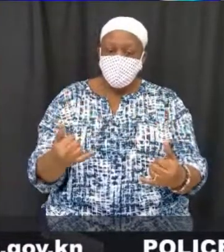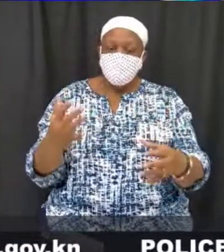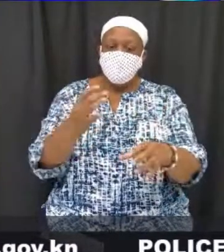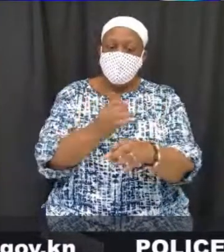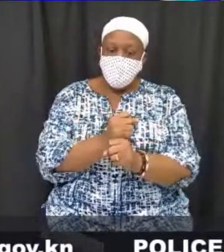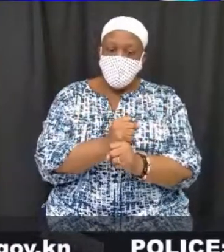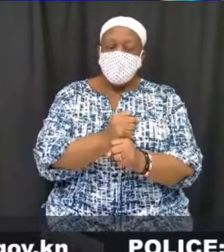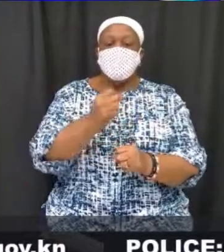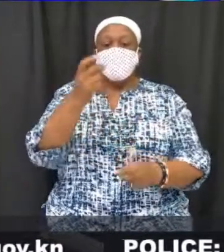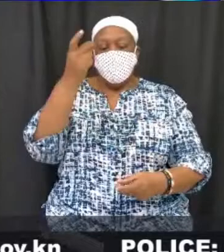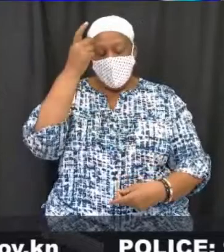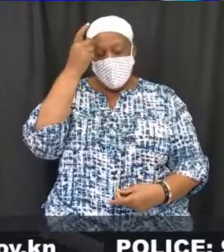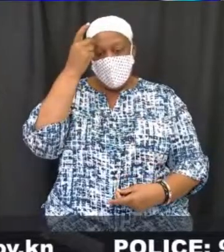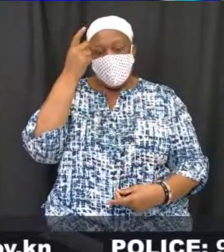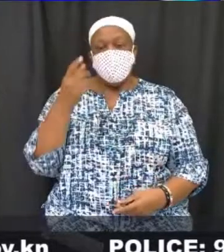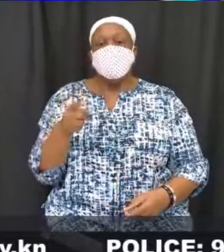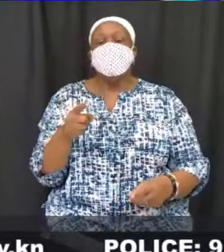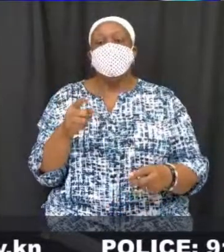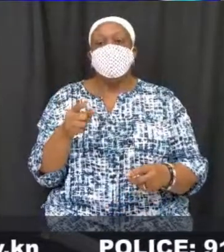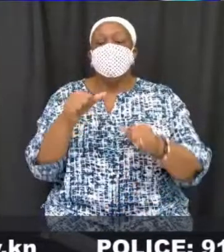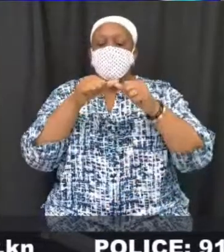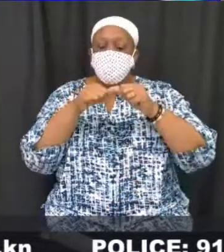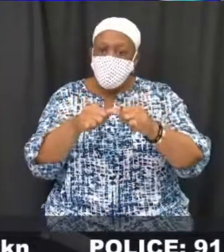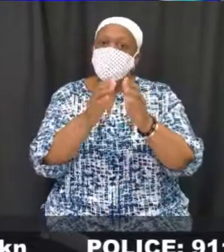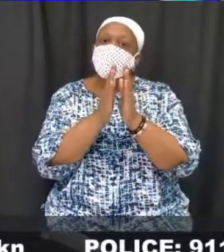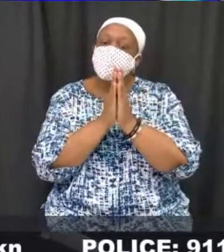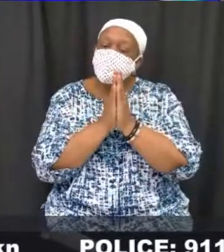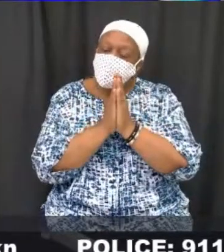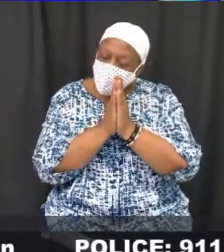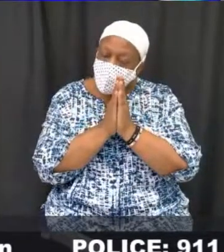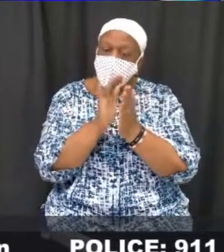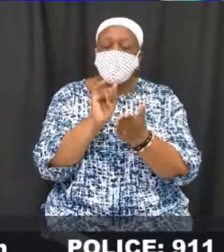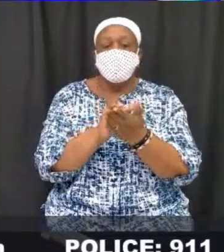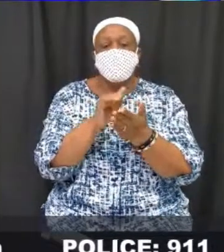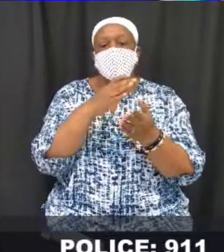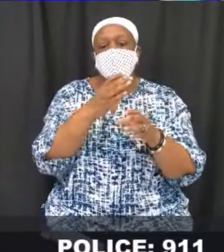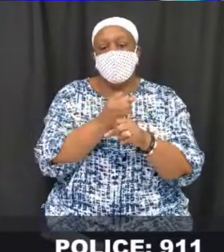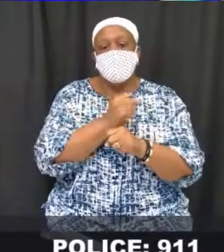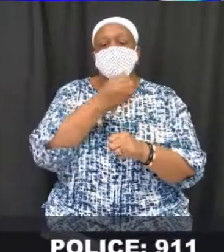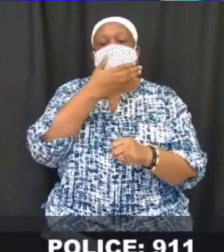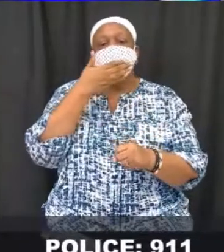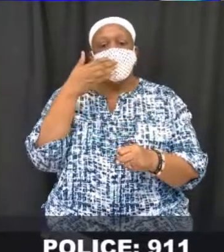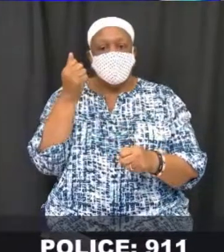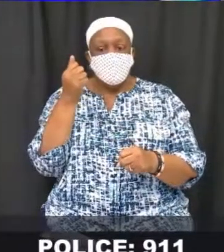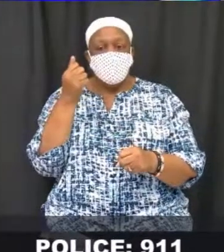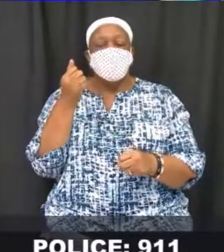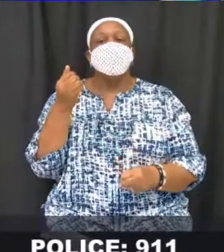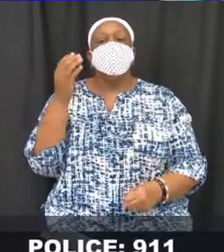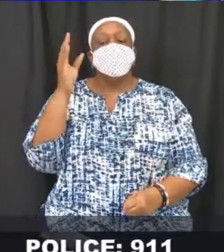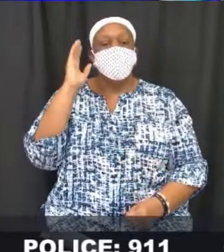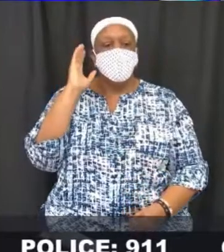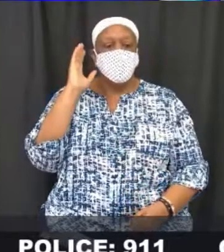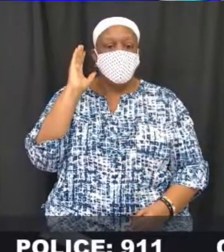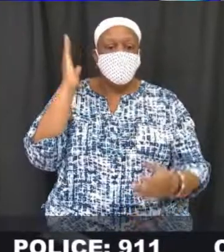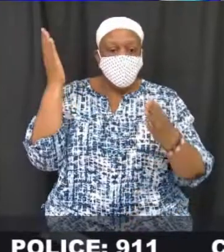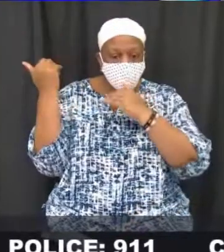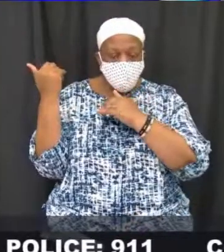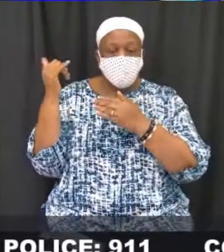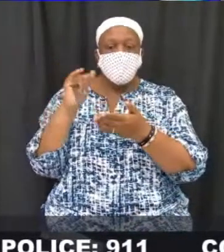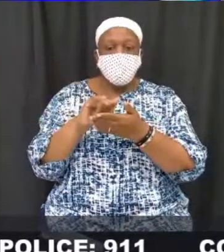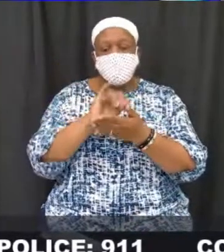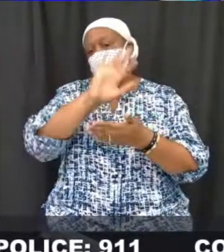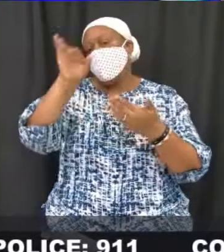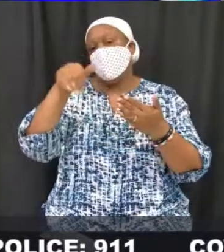prayers, but you can be assured that based on the history of this virus, all the children should recover and do